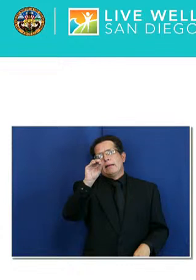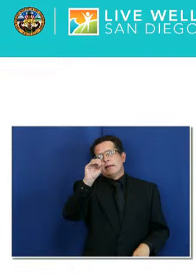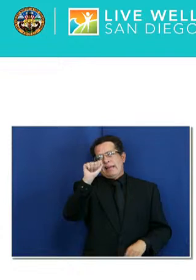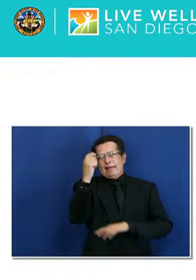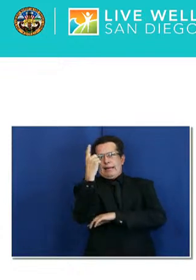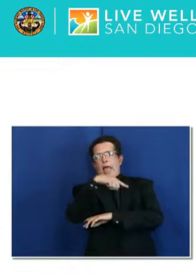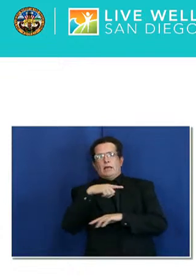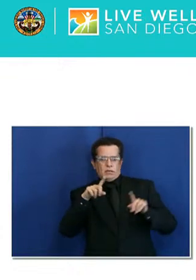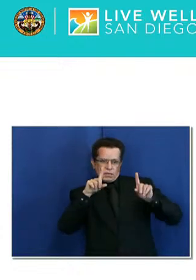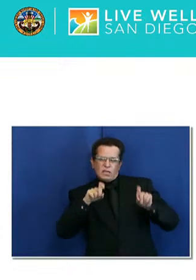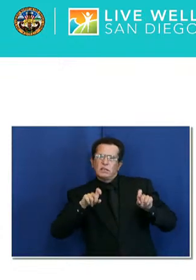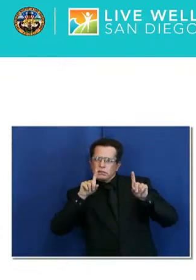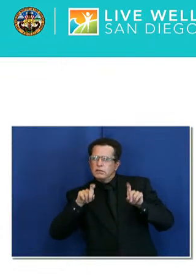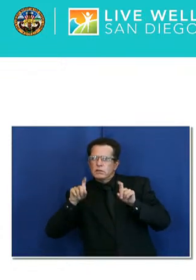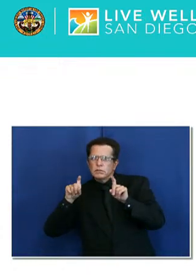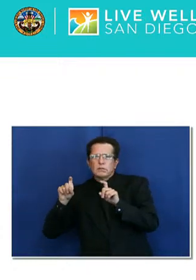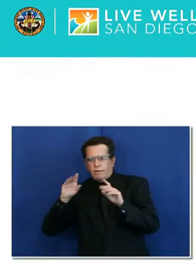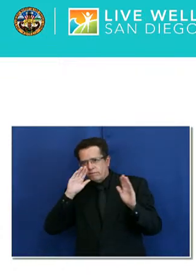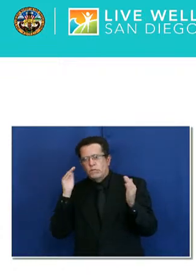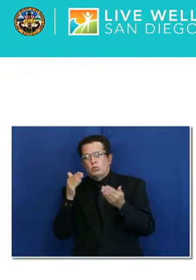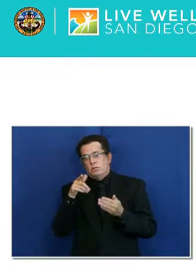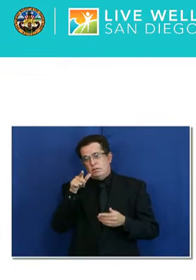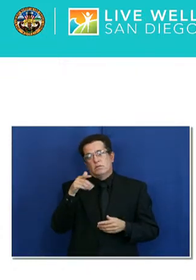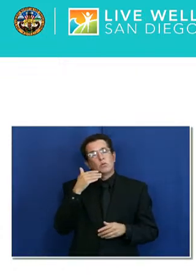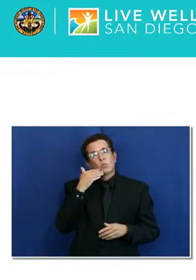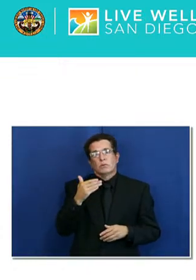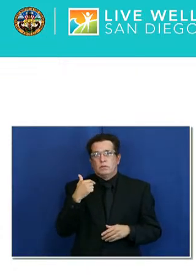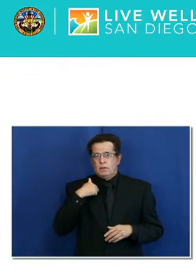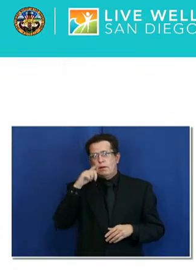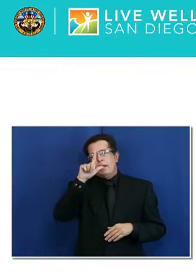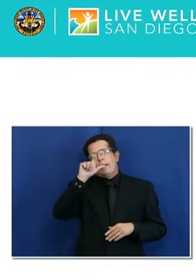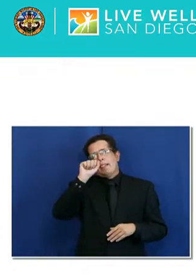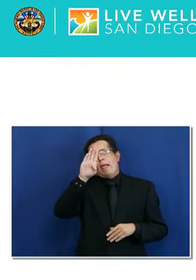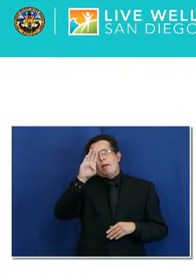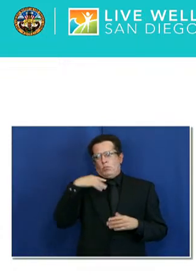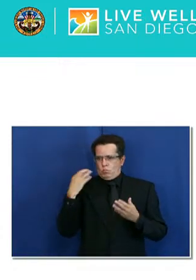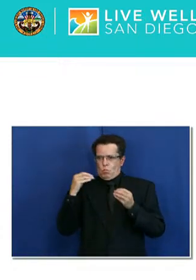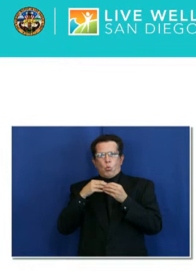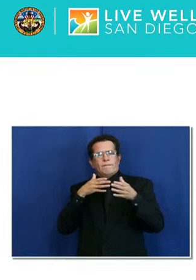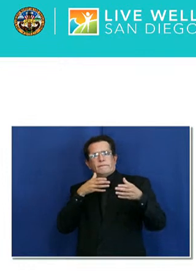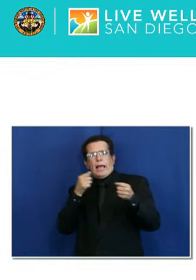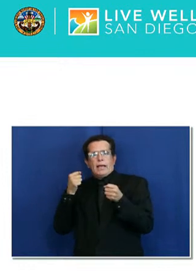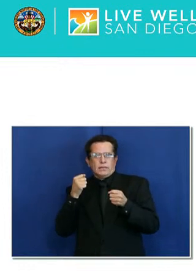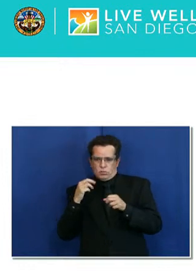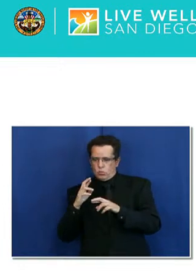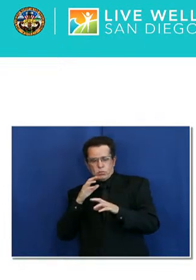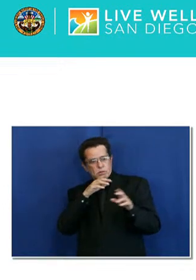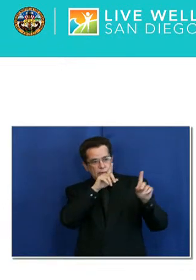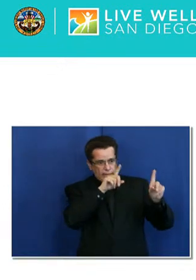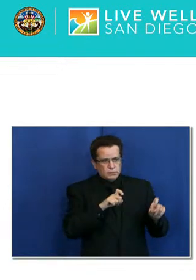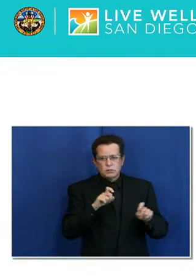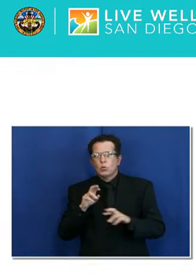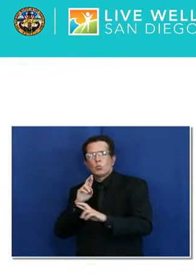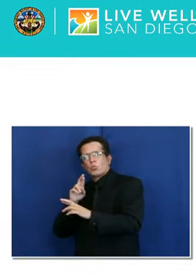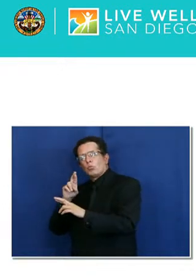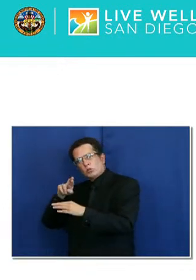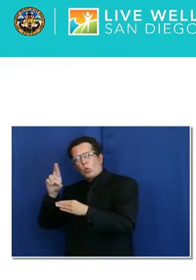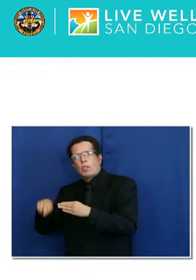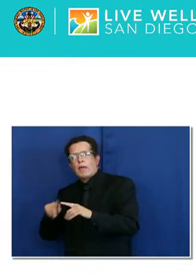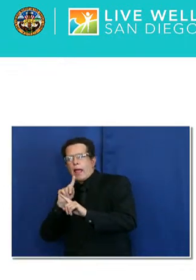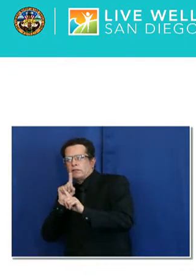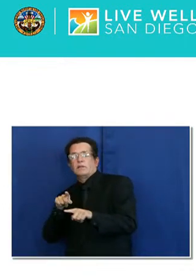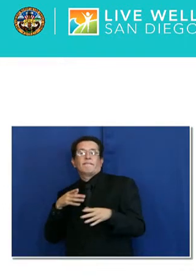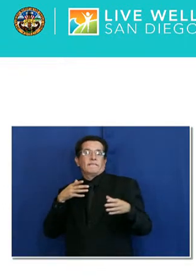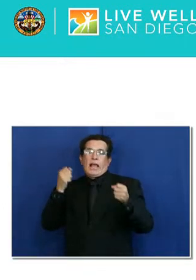7,890. And again, our focus in our public health labs is to rapidly turn around our test results. And we're doing a very good job of turning those